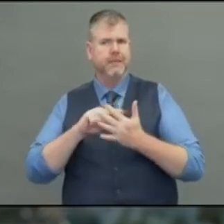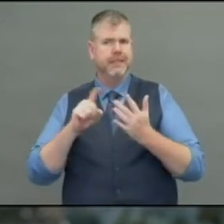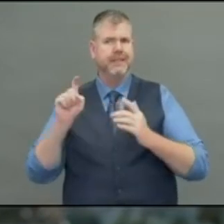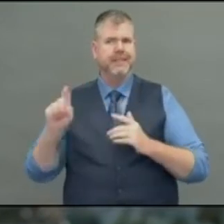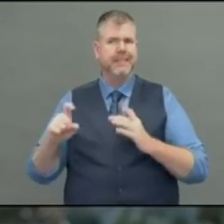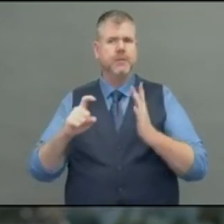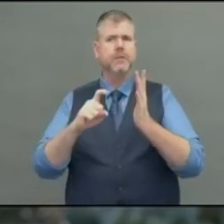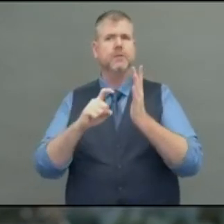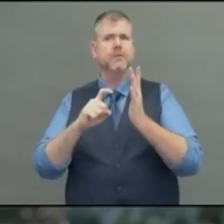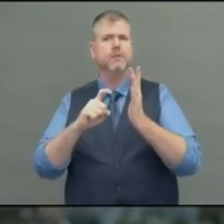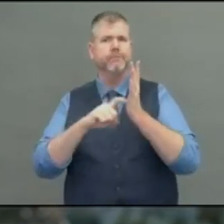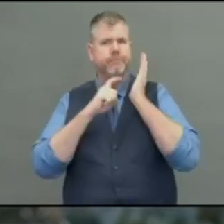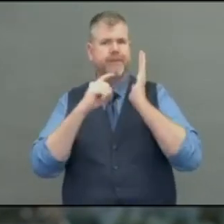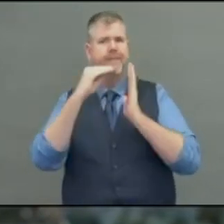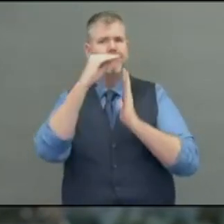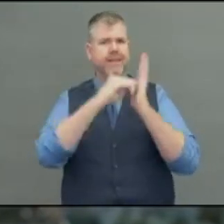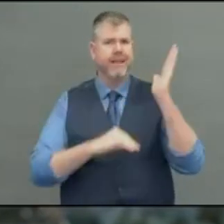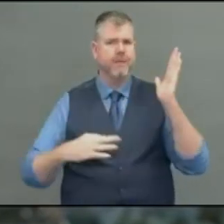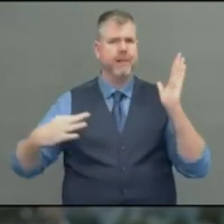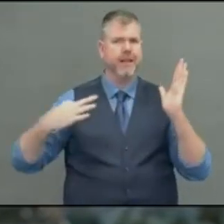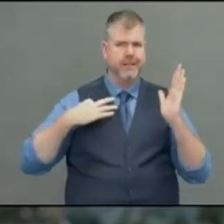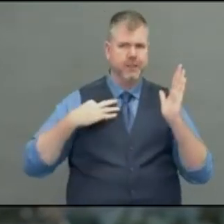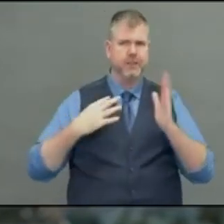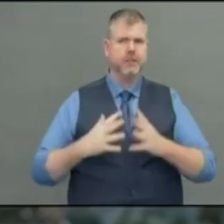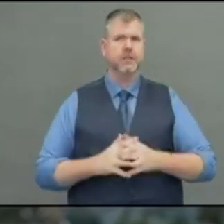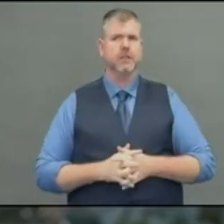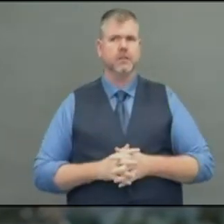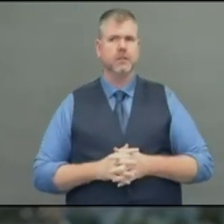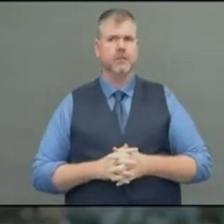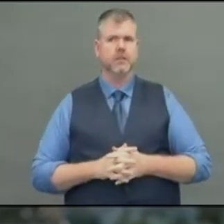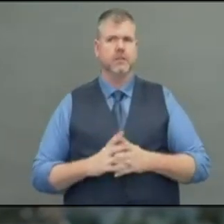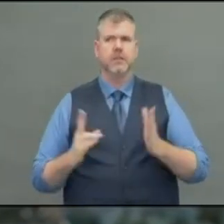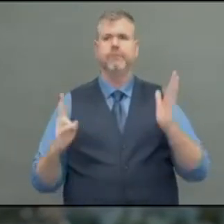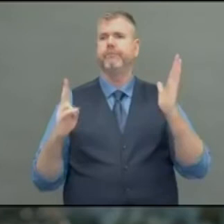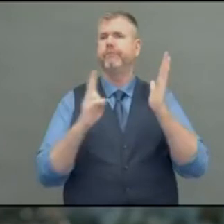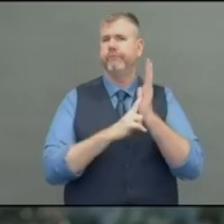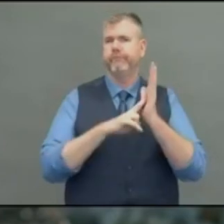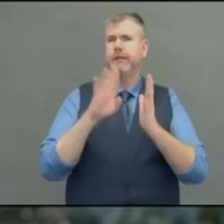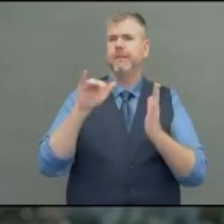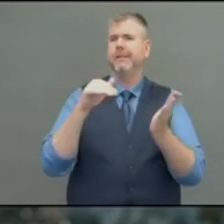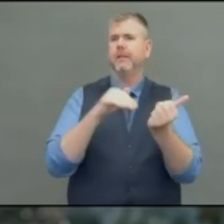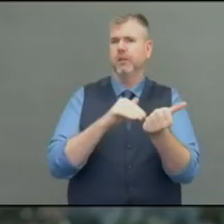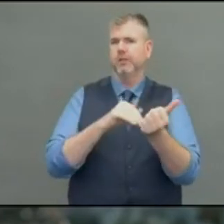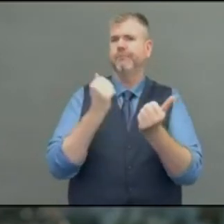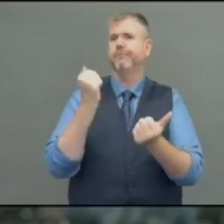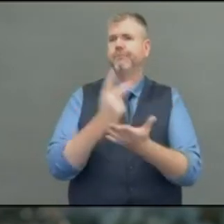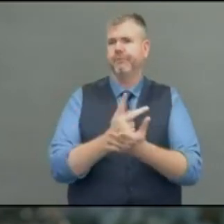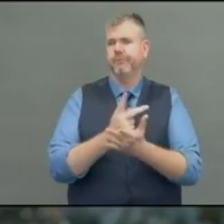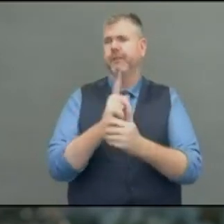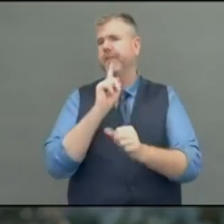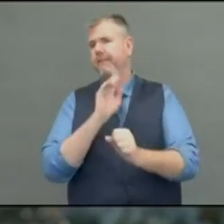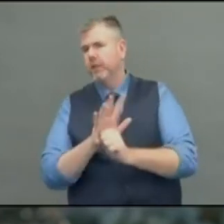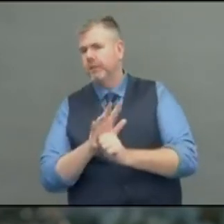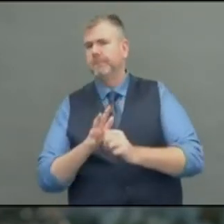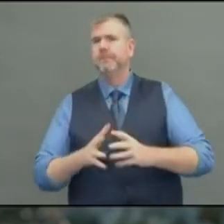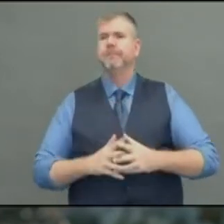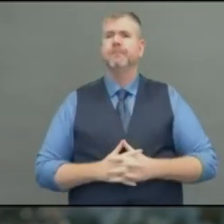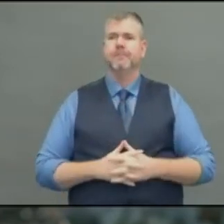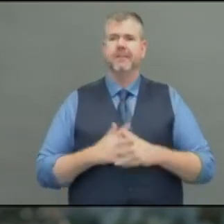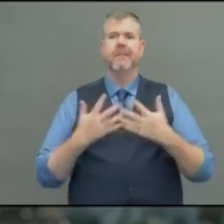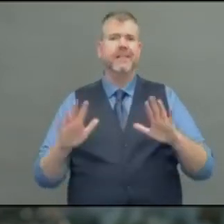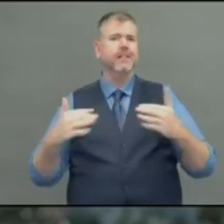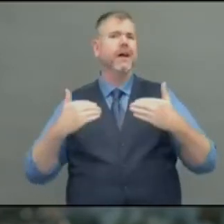an application, and this application has to be signed by a doctor just to confirm that there is an